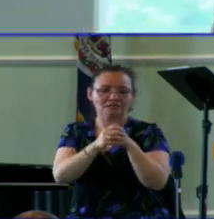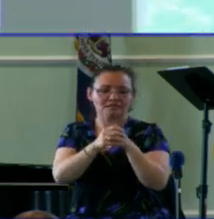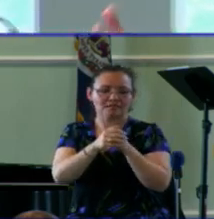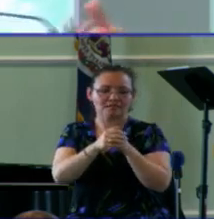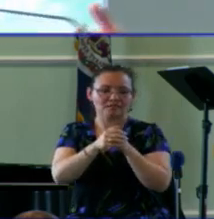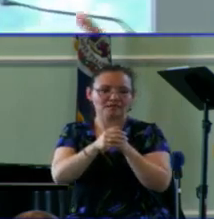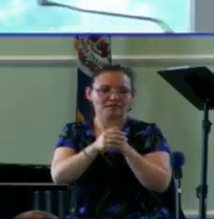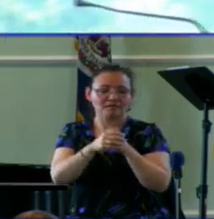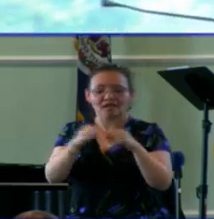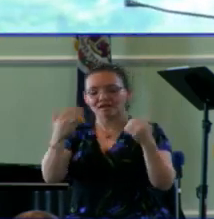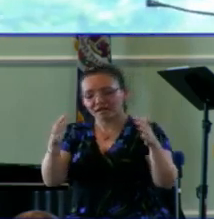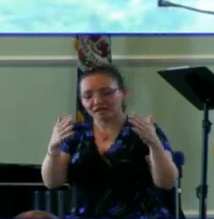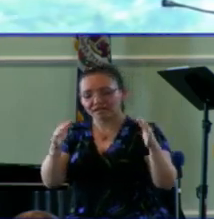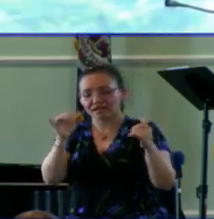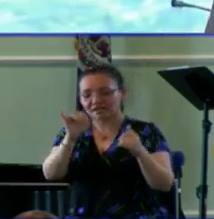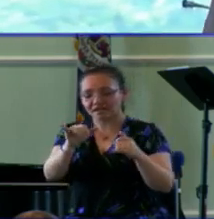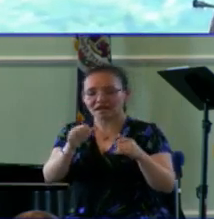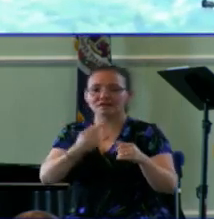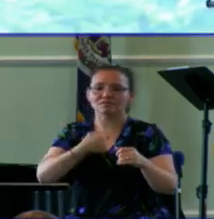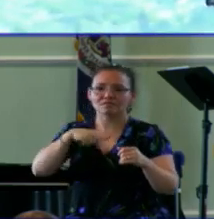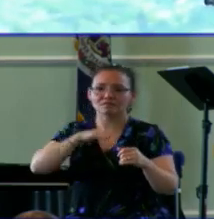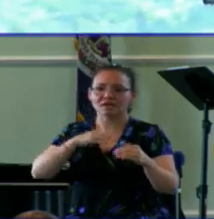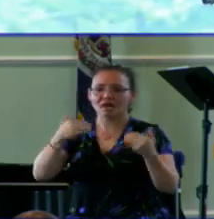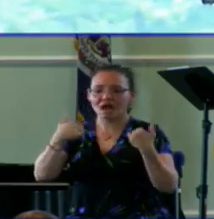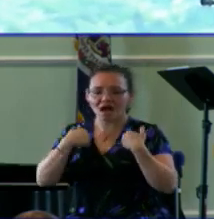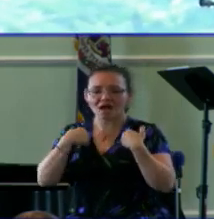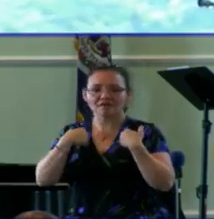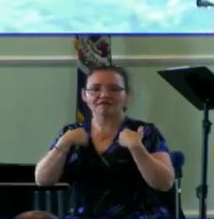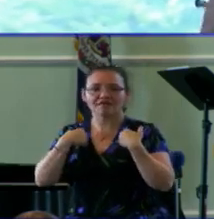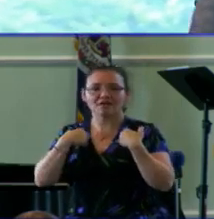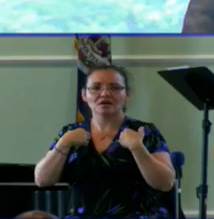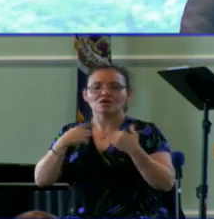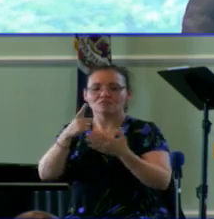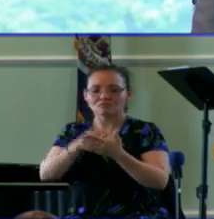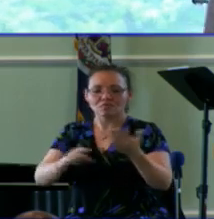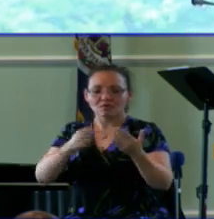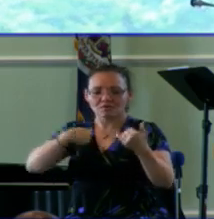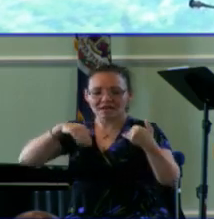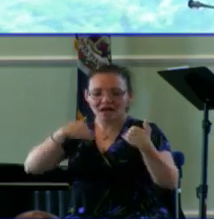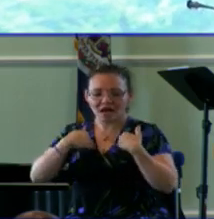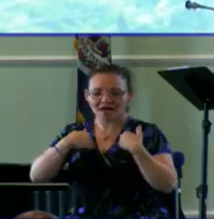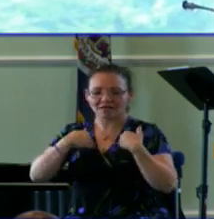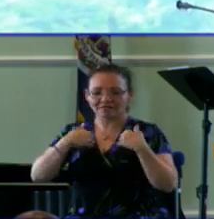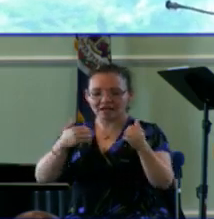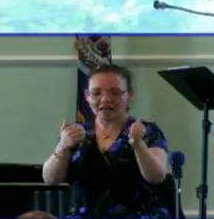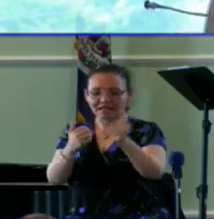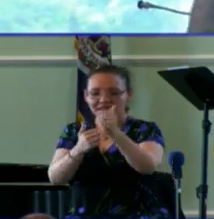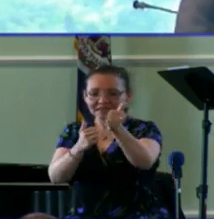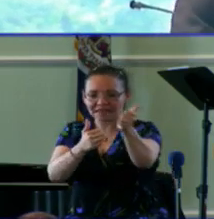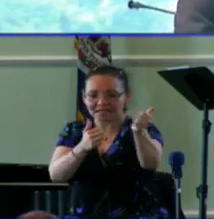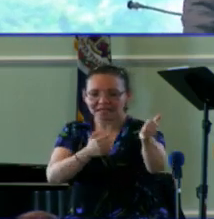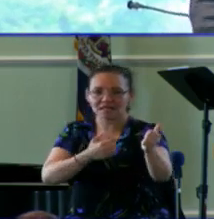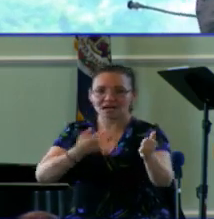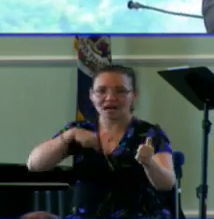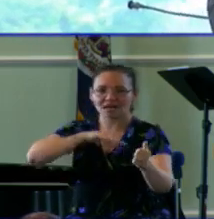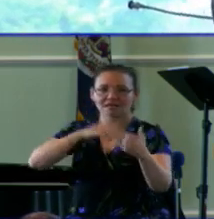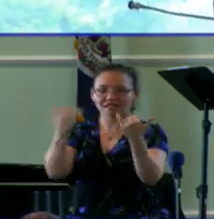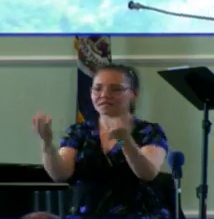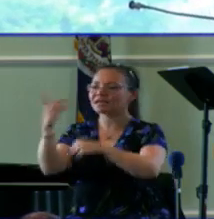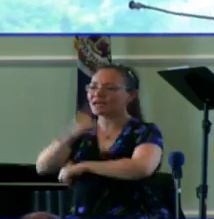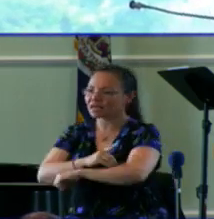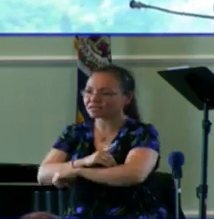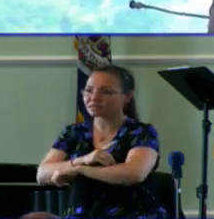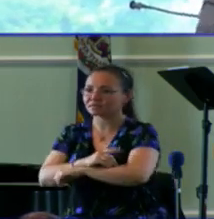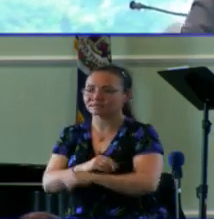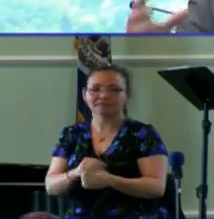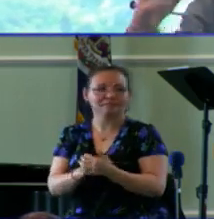the doctrines that we have today. It wasn't like somebody says, hey, you know what? I think we need a doctrine that says